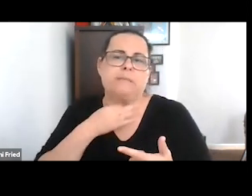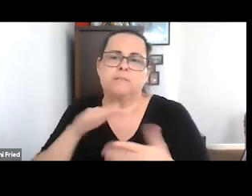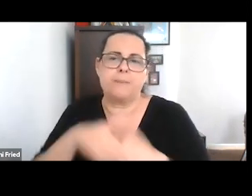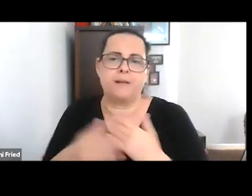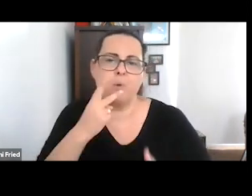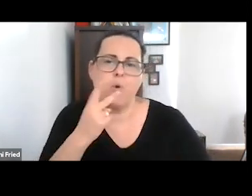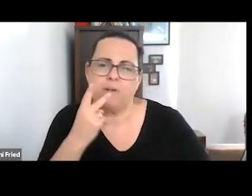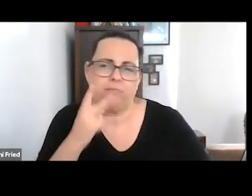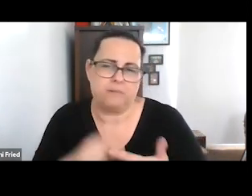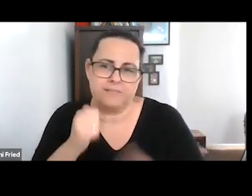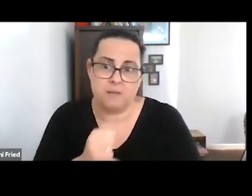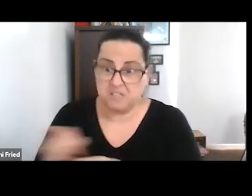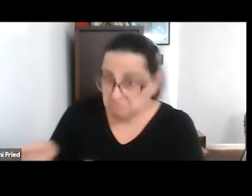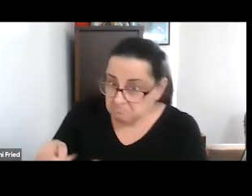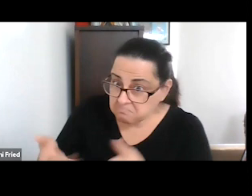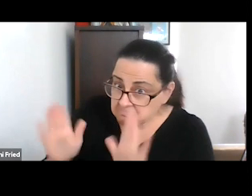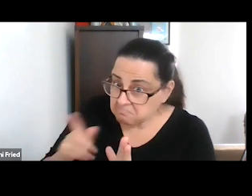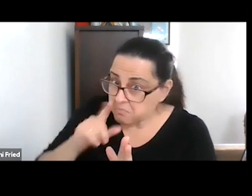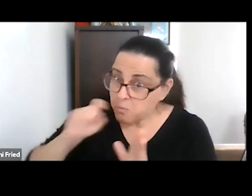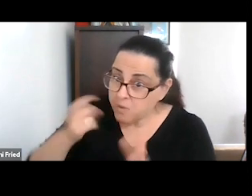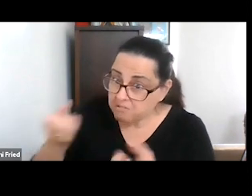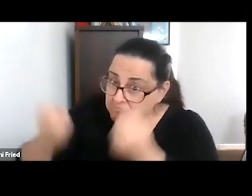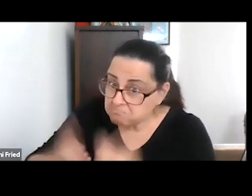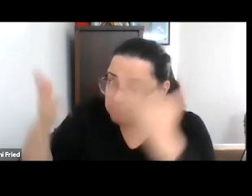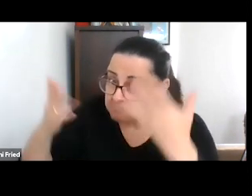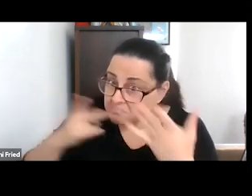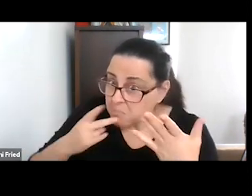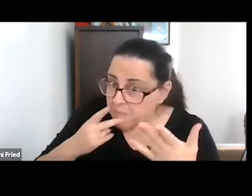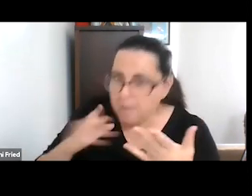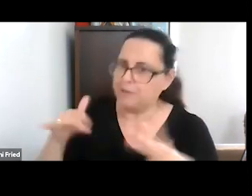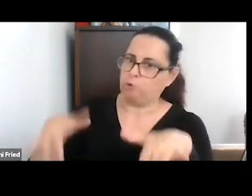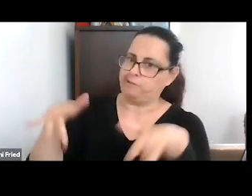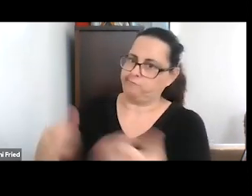you know, how ready to change might the person be? They might not be ready to address it.